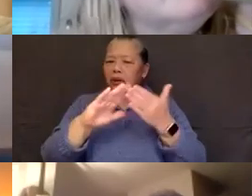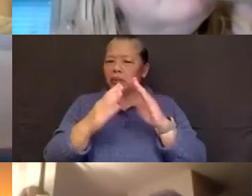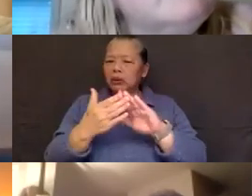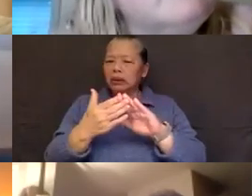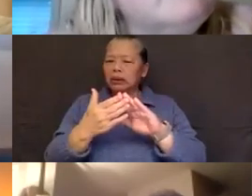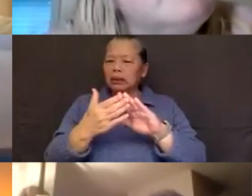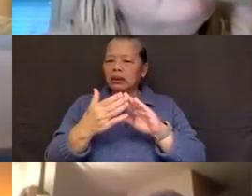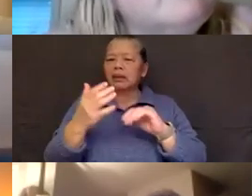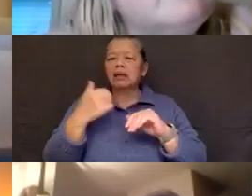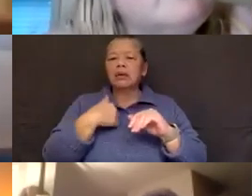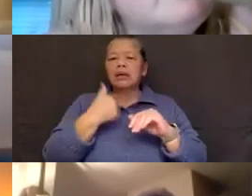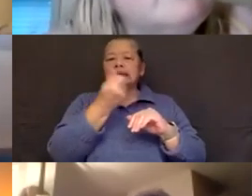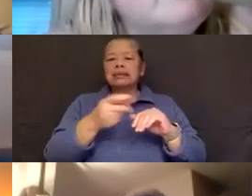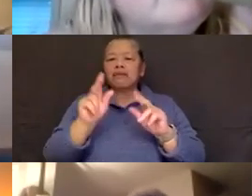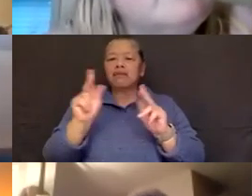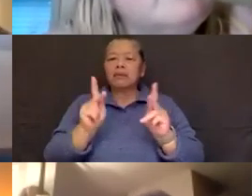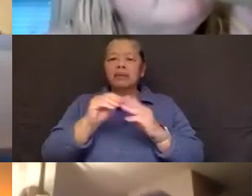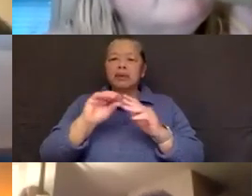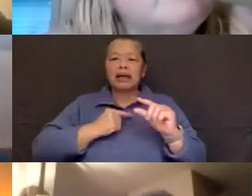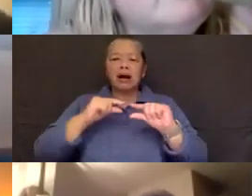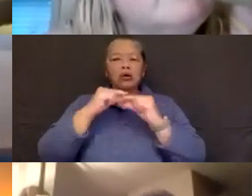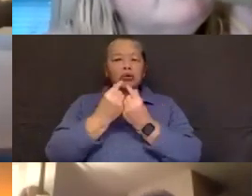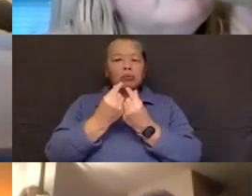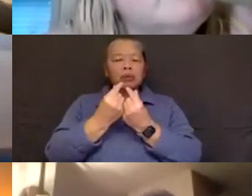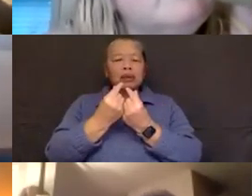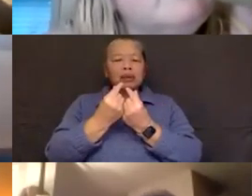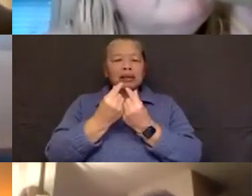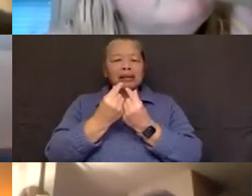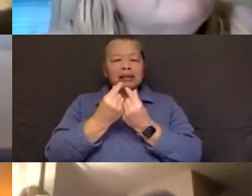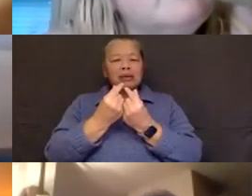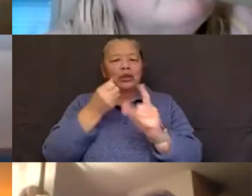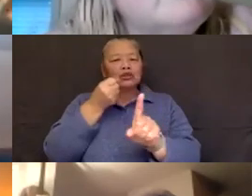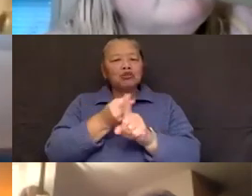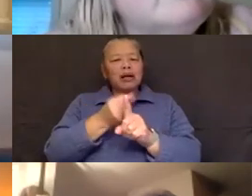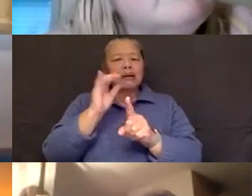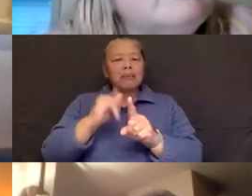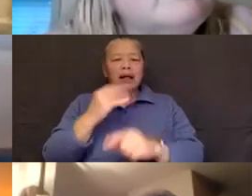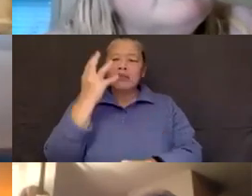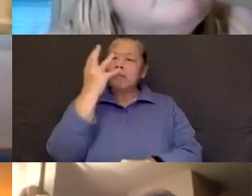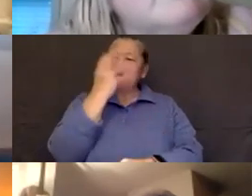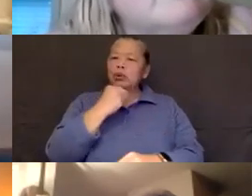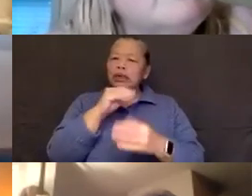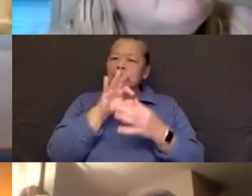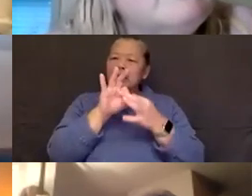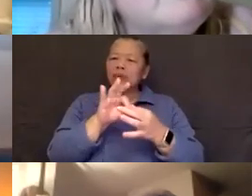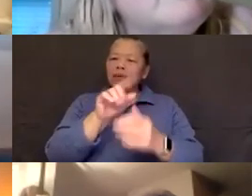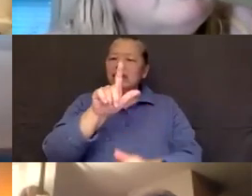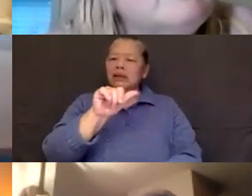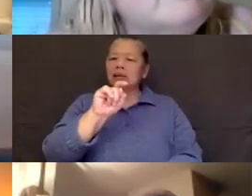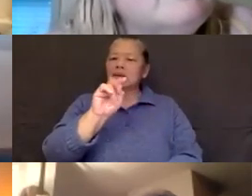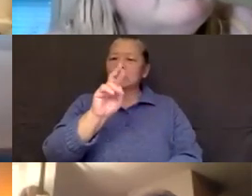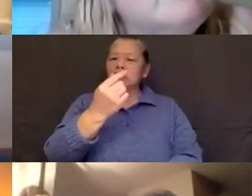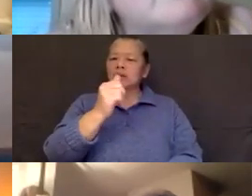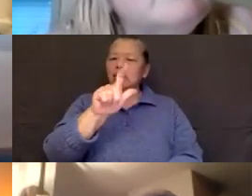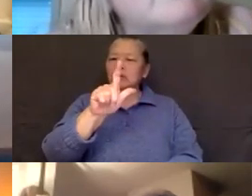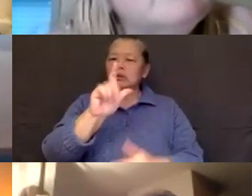of people in our group who were struck by the beauty of the liturgical calendar and how solidarity is already